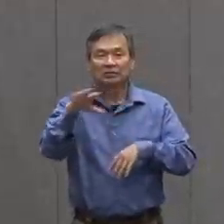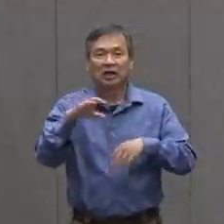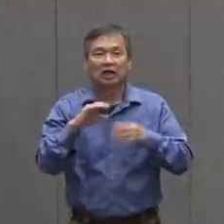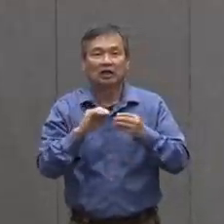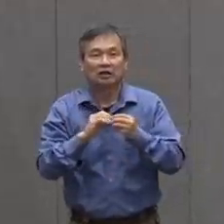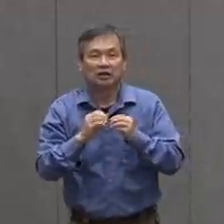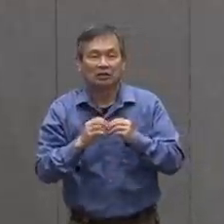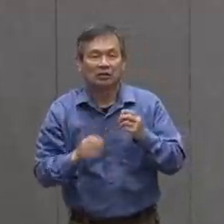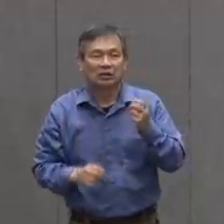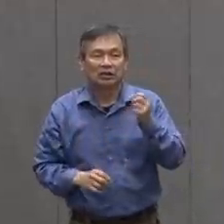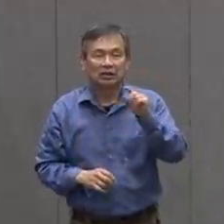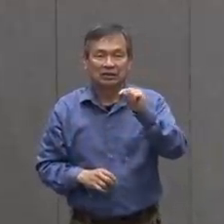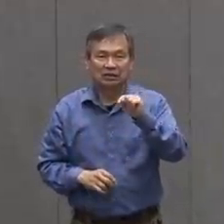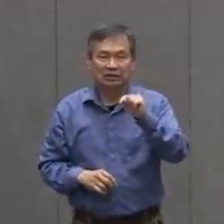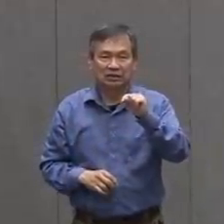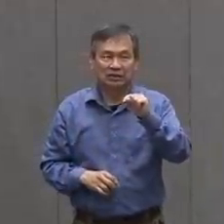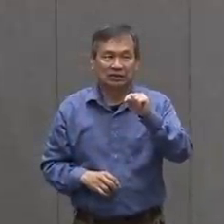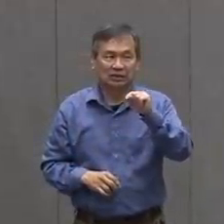time.